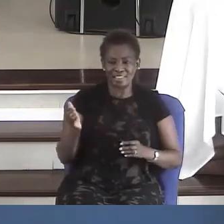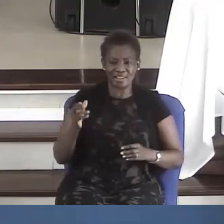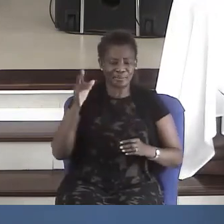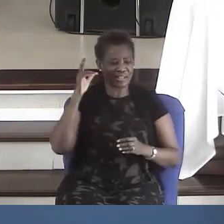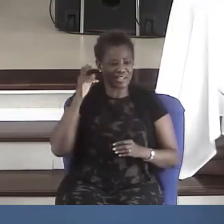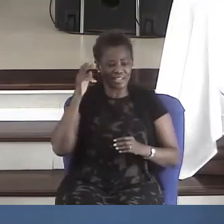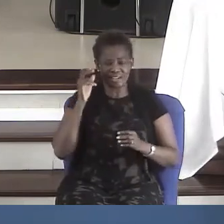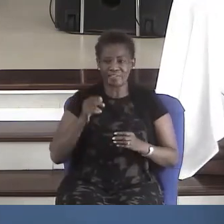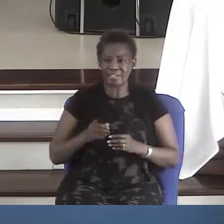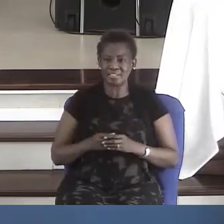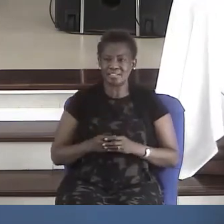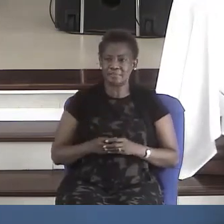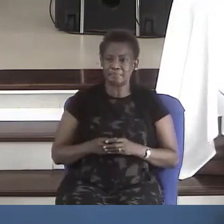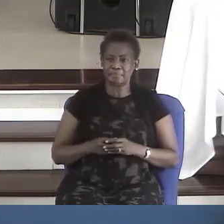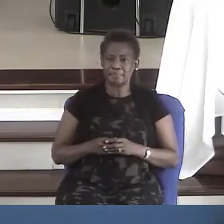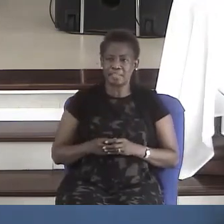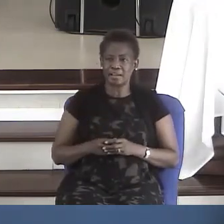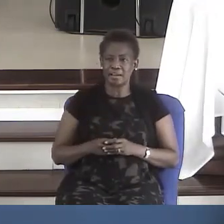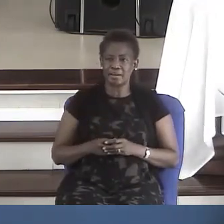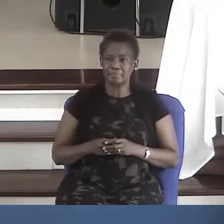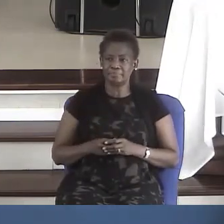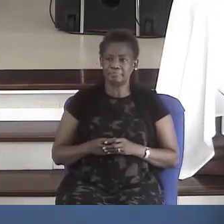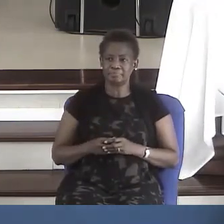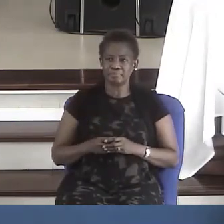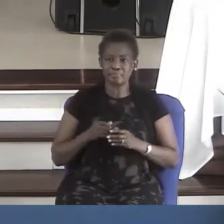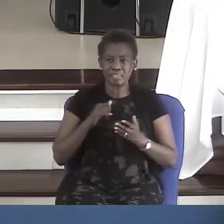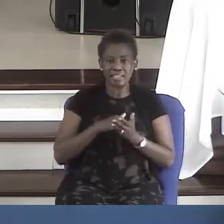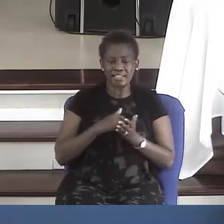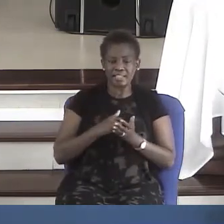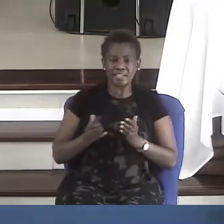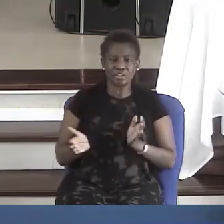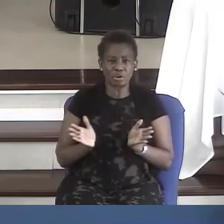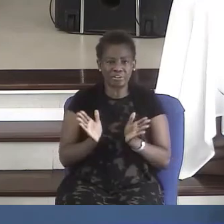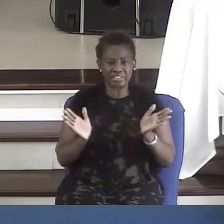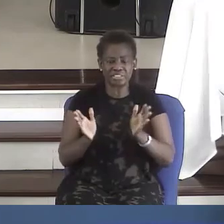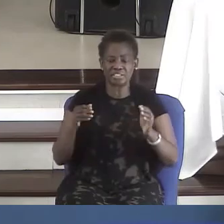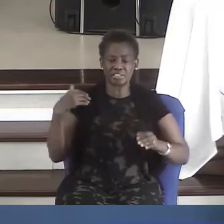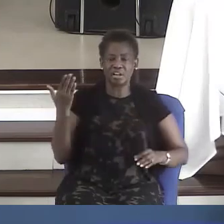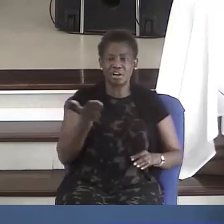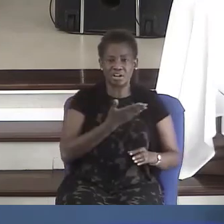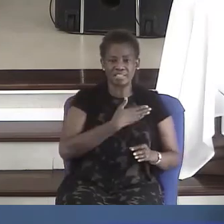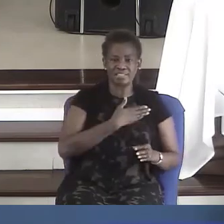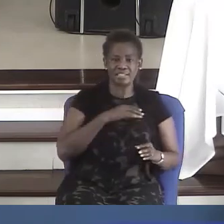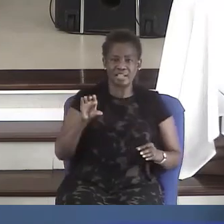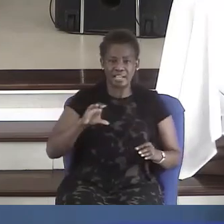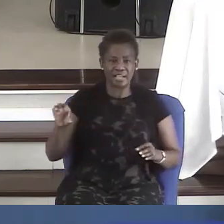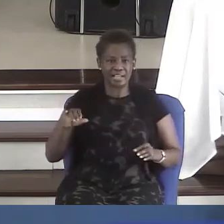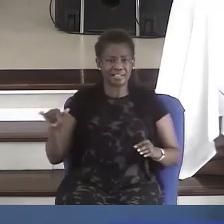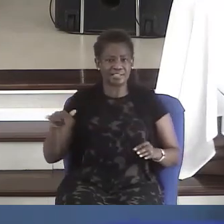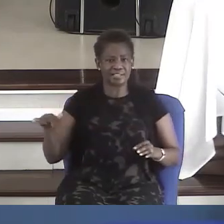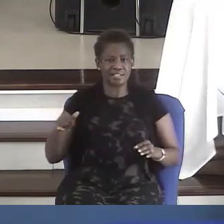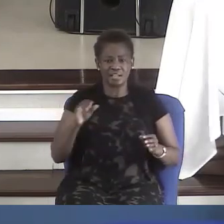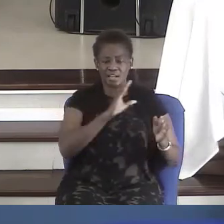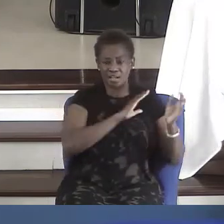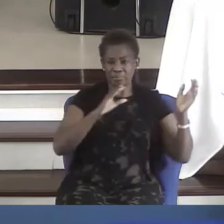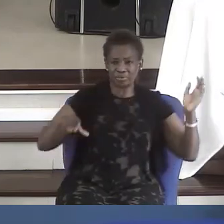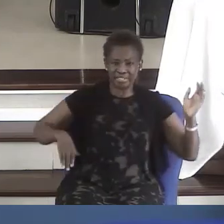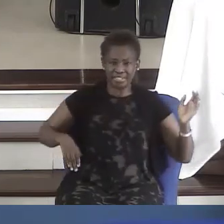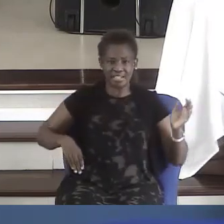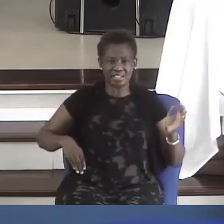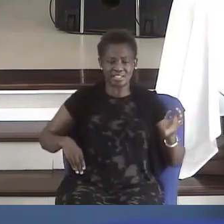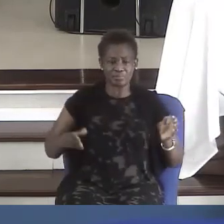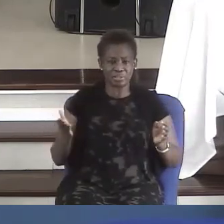Christians. And not only that, but also appeal to those who are not. God, I pray that